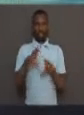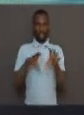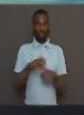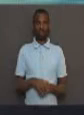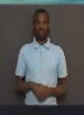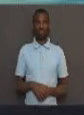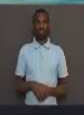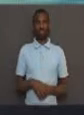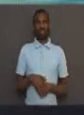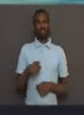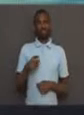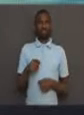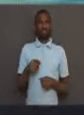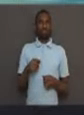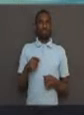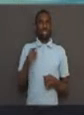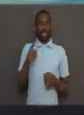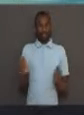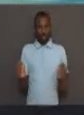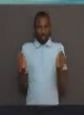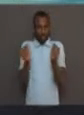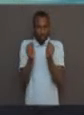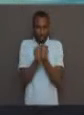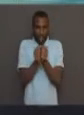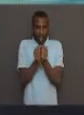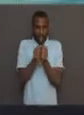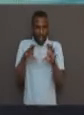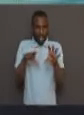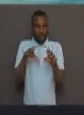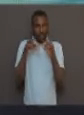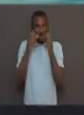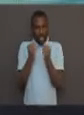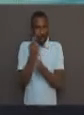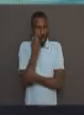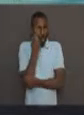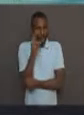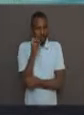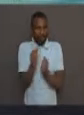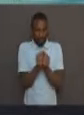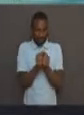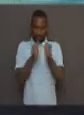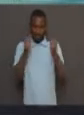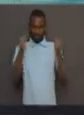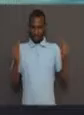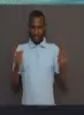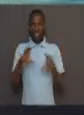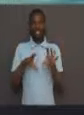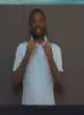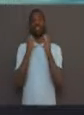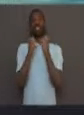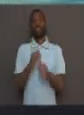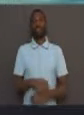Either they combine with other atoms or they split apart.